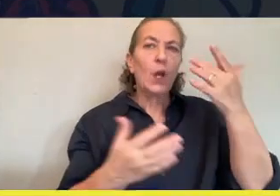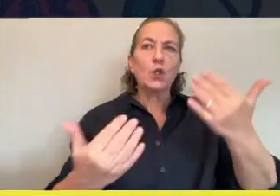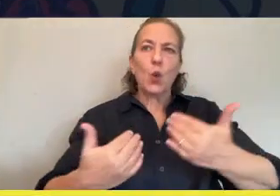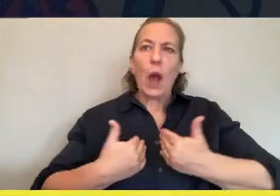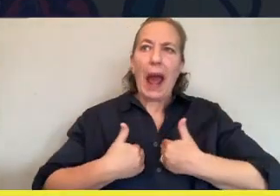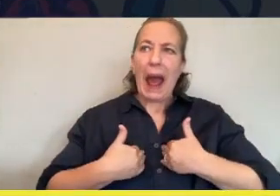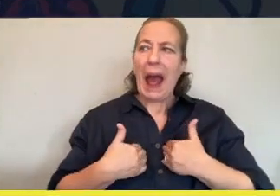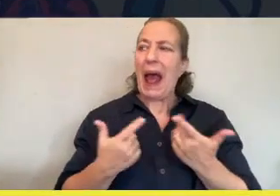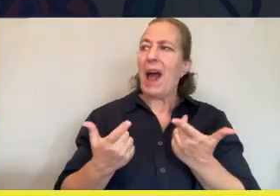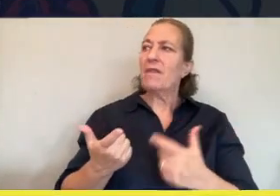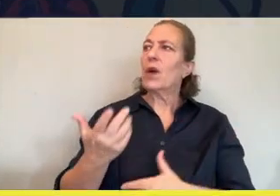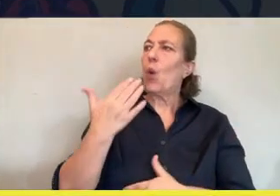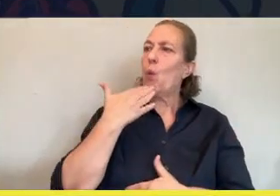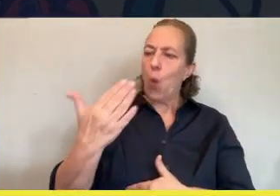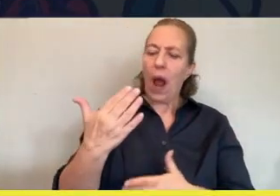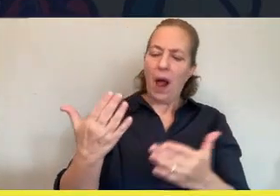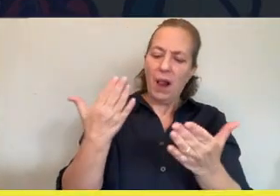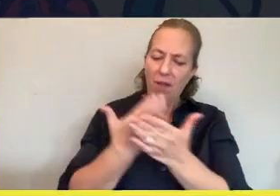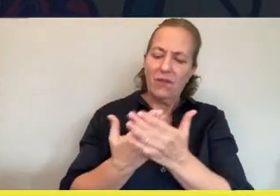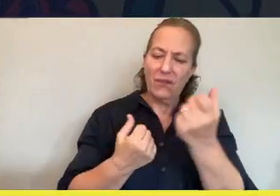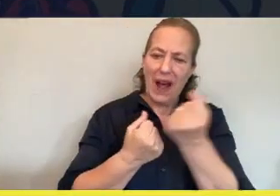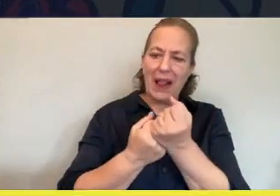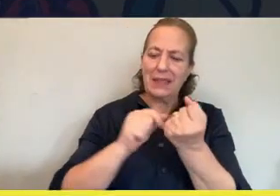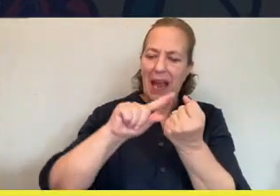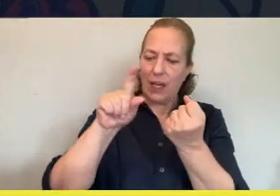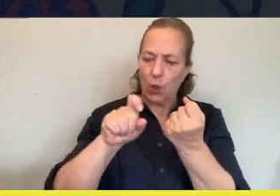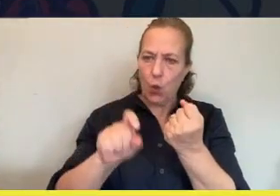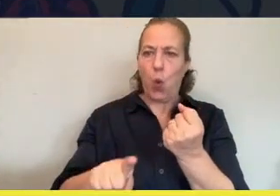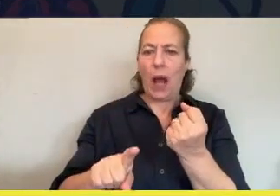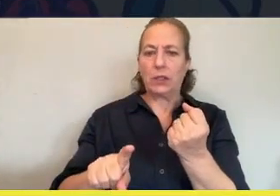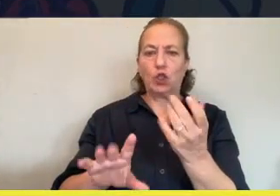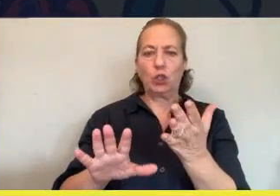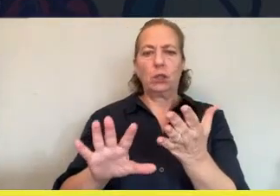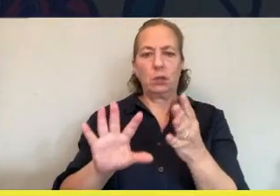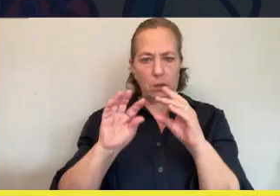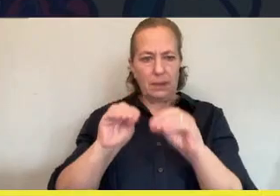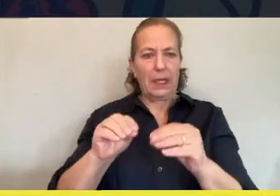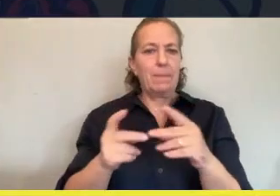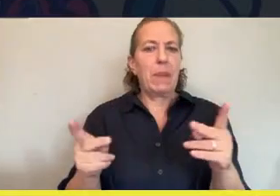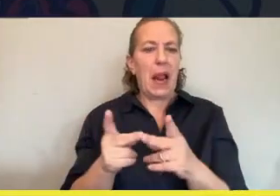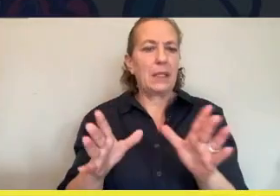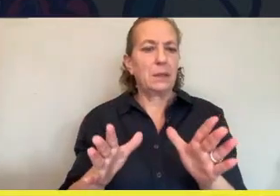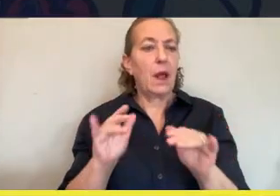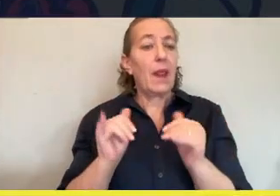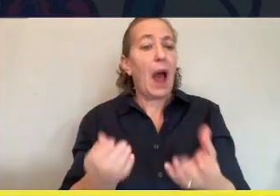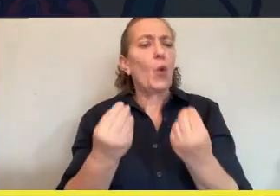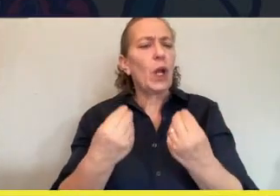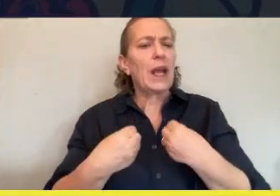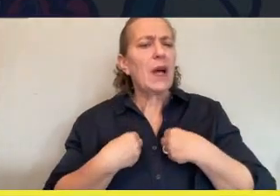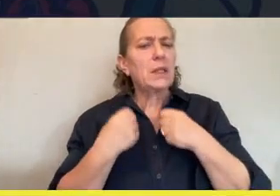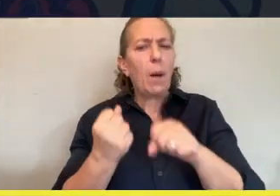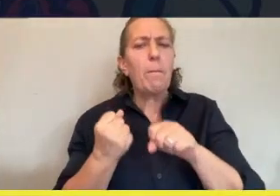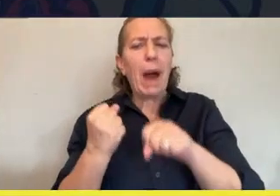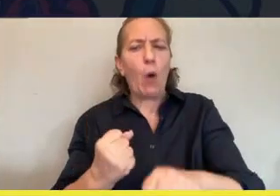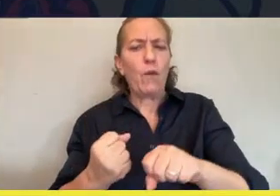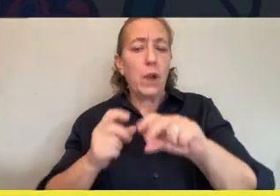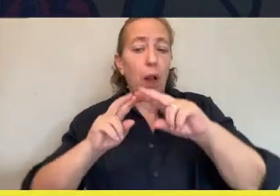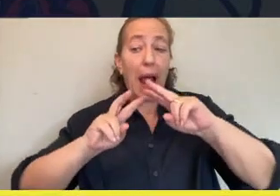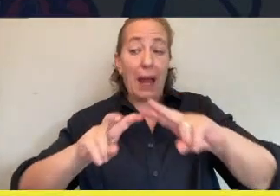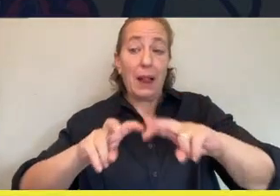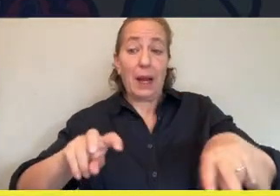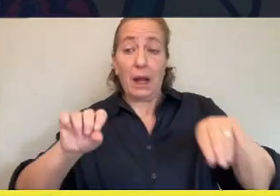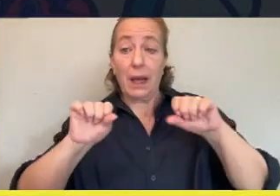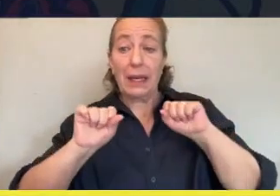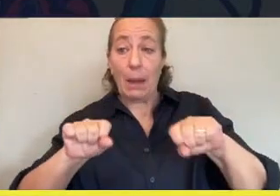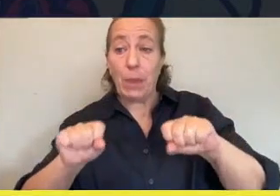well-validated questions across all types of data collections. This would provide us with powerful analytic capabilities.